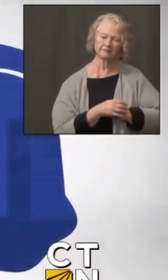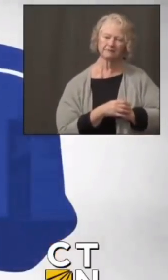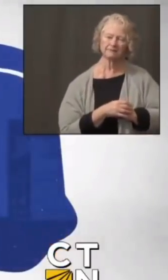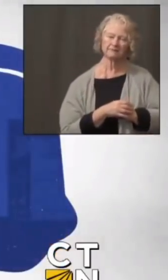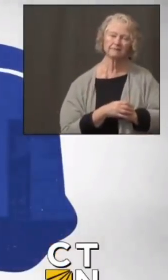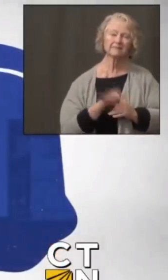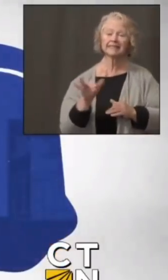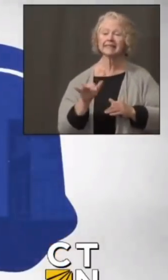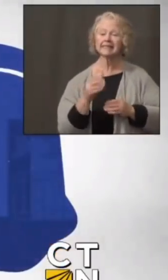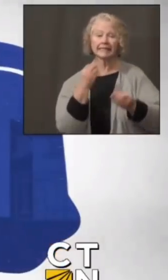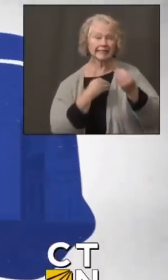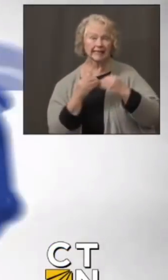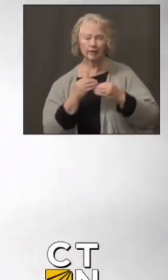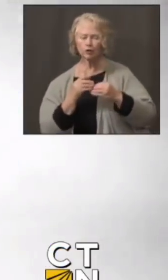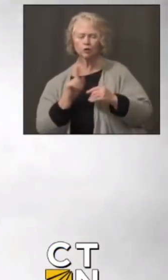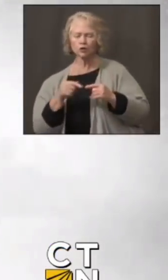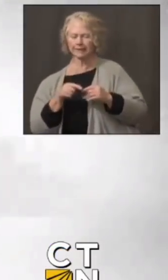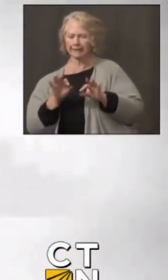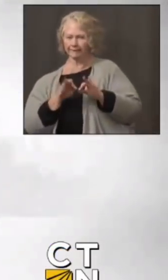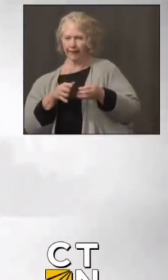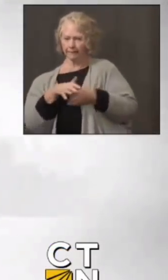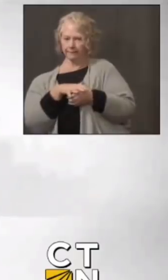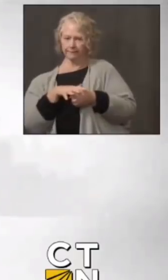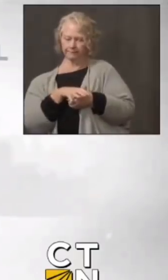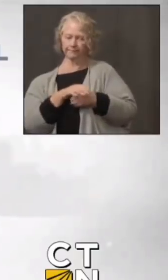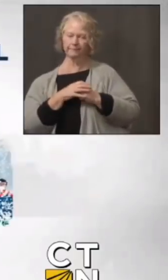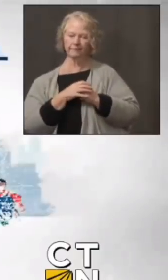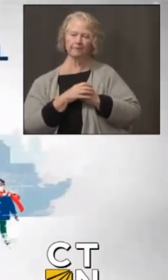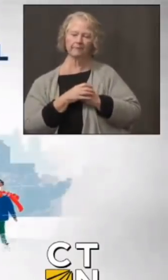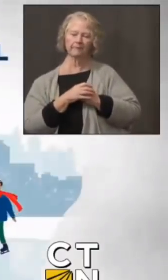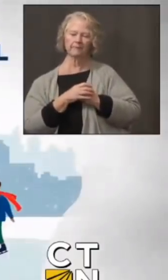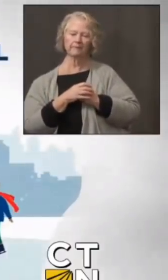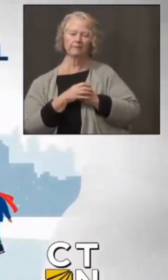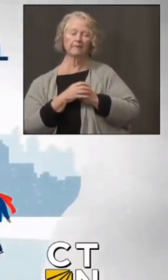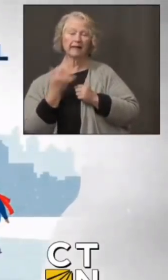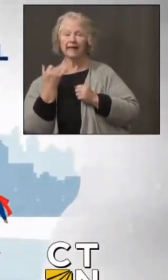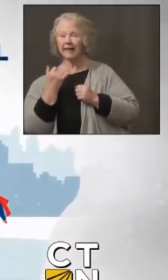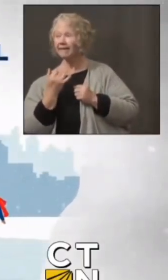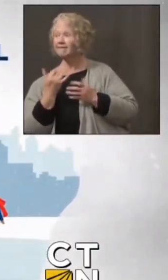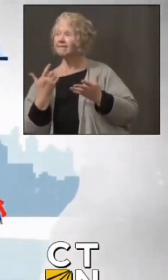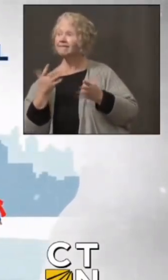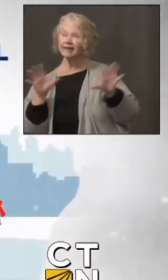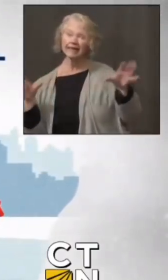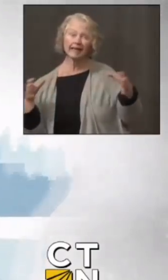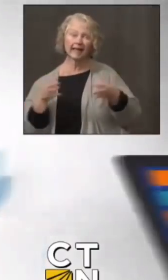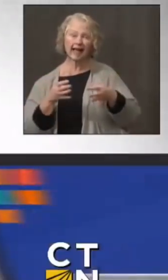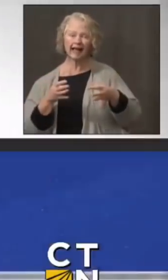members. Keep any must-have gatherings small and outdoors.